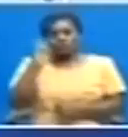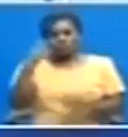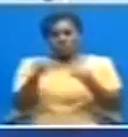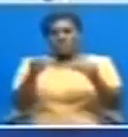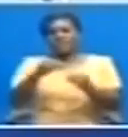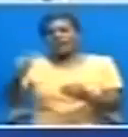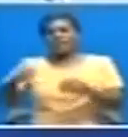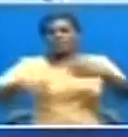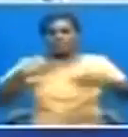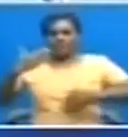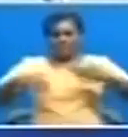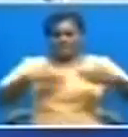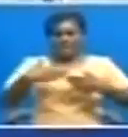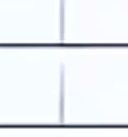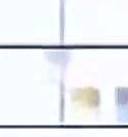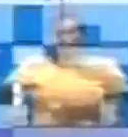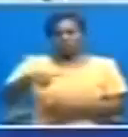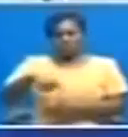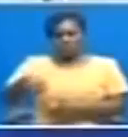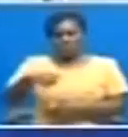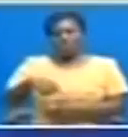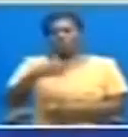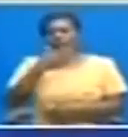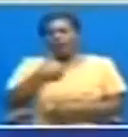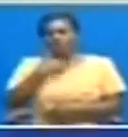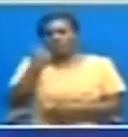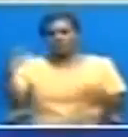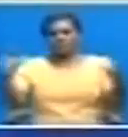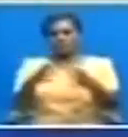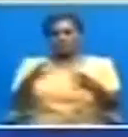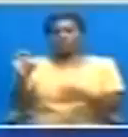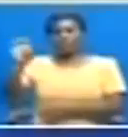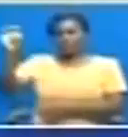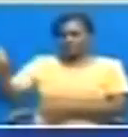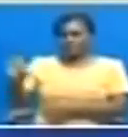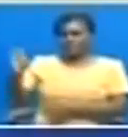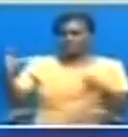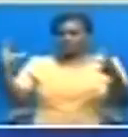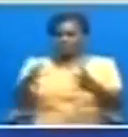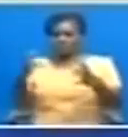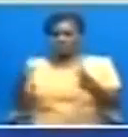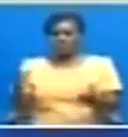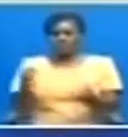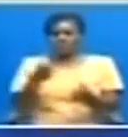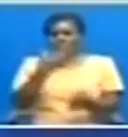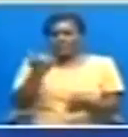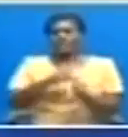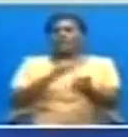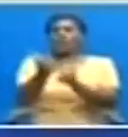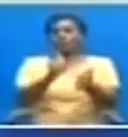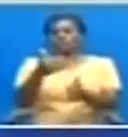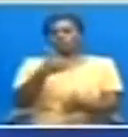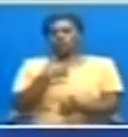players to make a better team. England Saxons, on the other hand, is expected to light up this year's